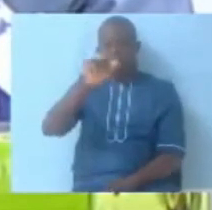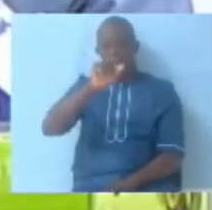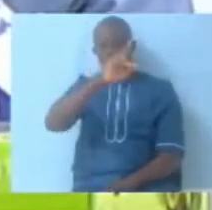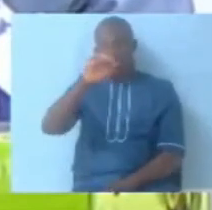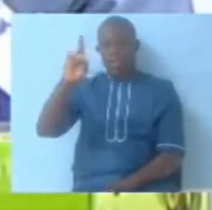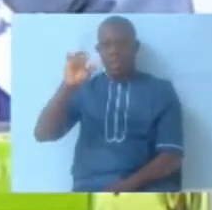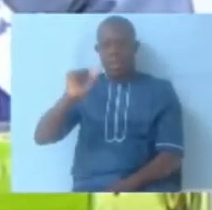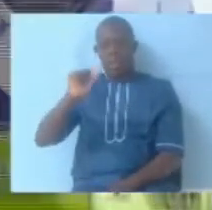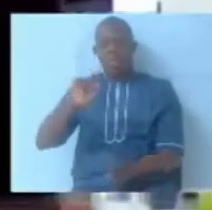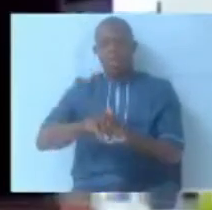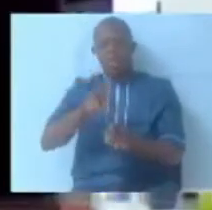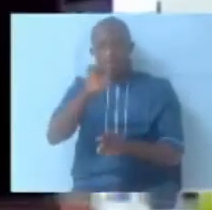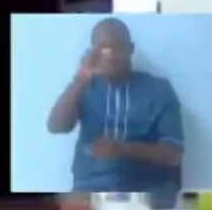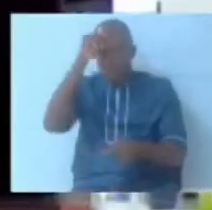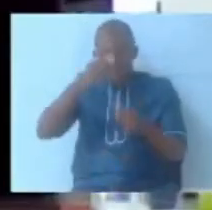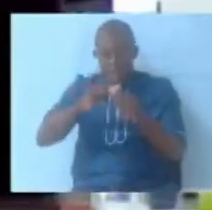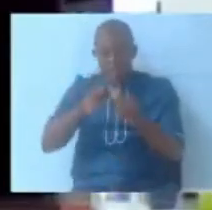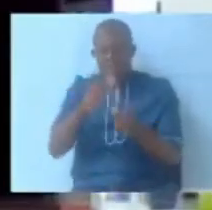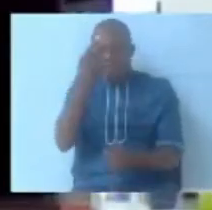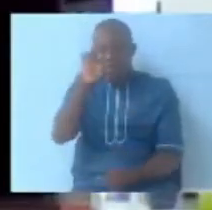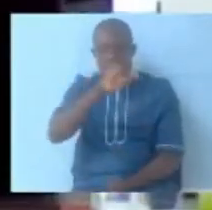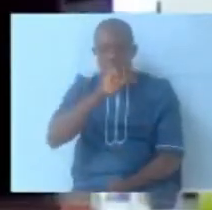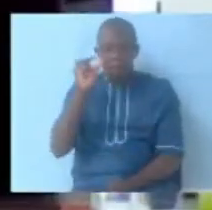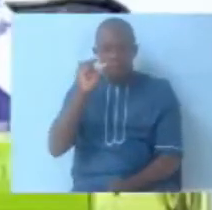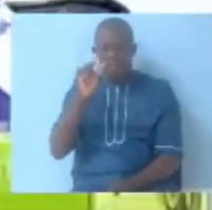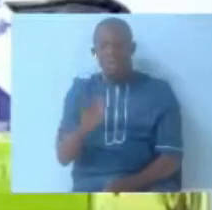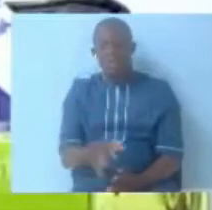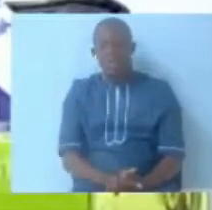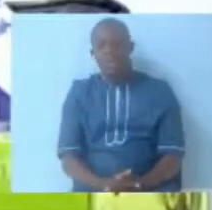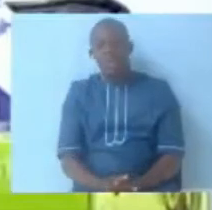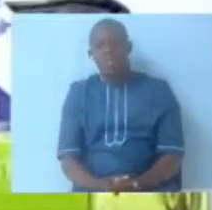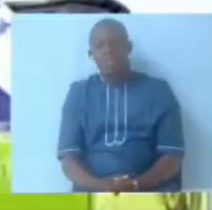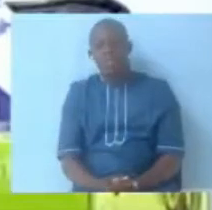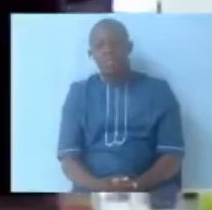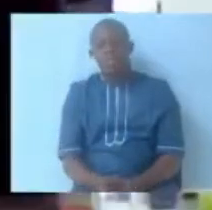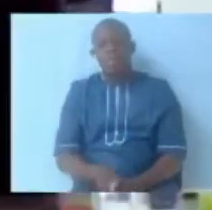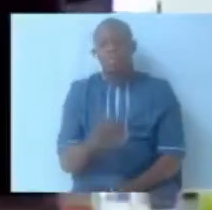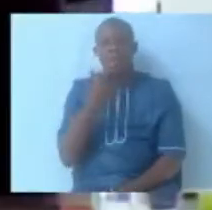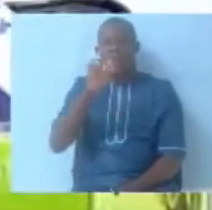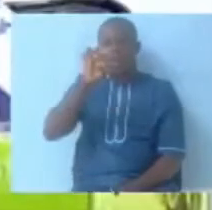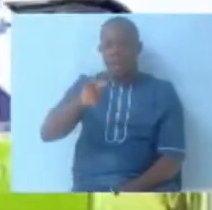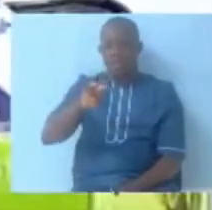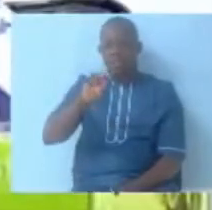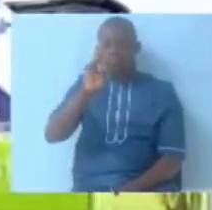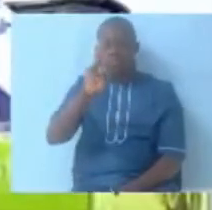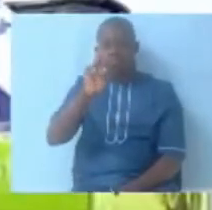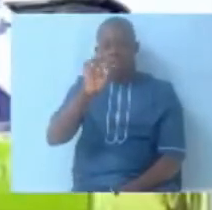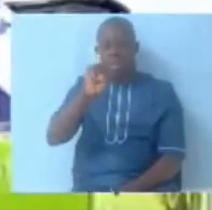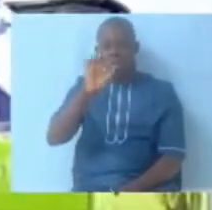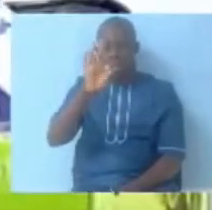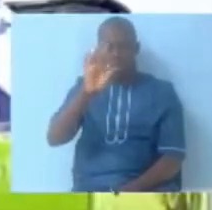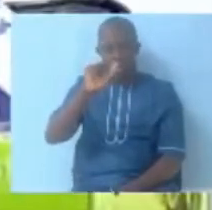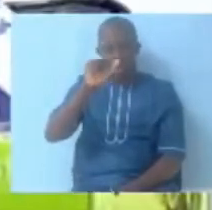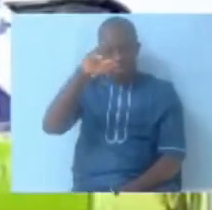Wada. Do yes. You remember his first name? To follow do you mudalaba? Was it Mustafa Wada? Mustafa, yes. Ka fatale nu